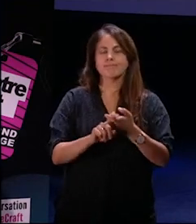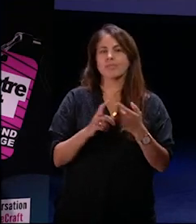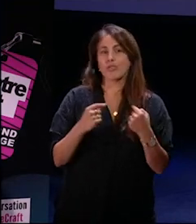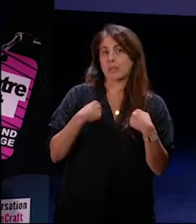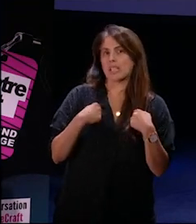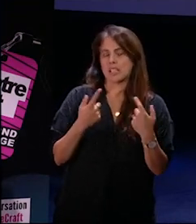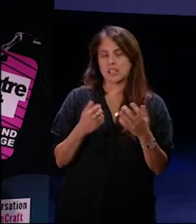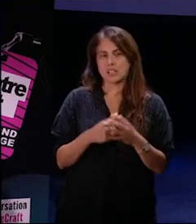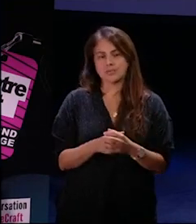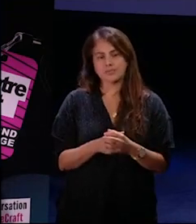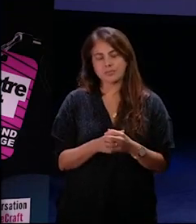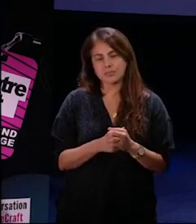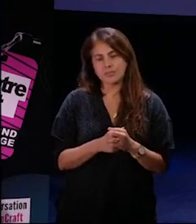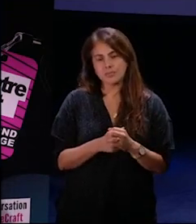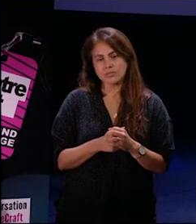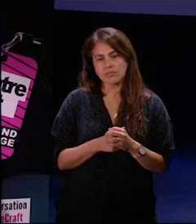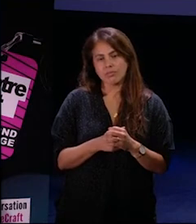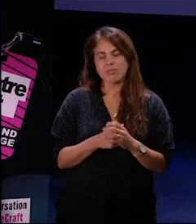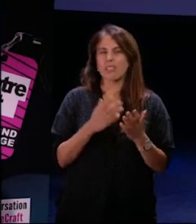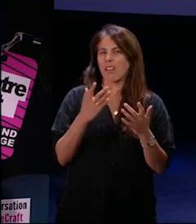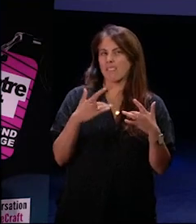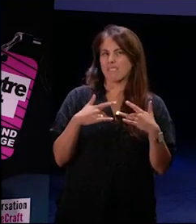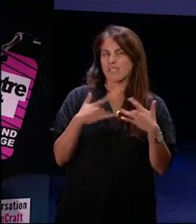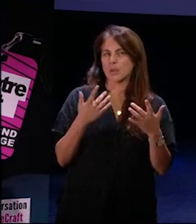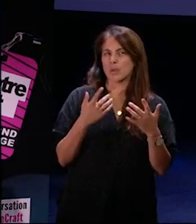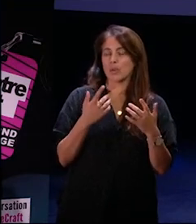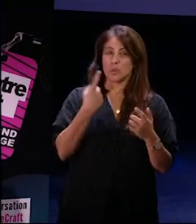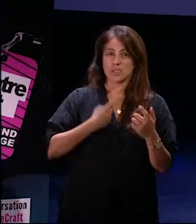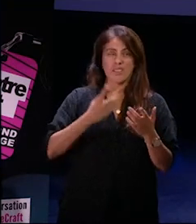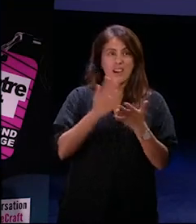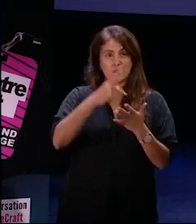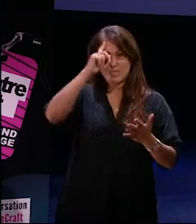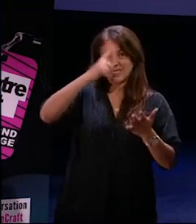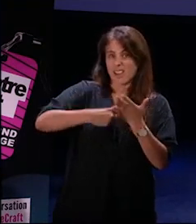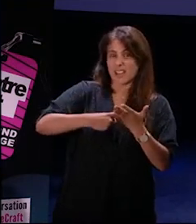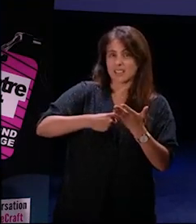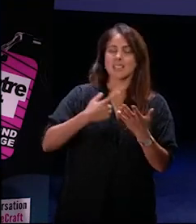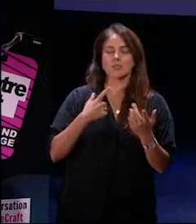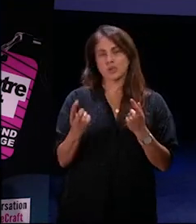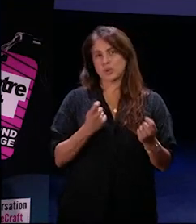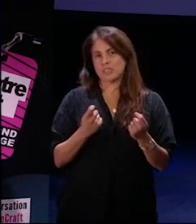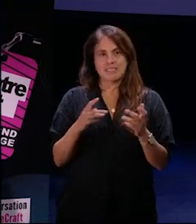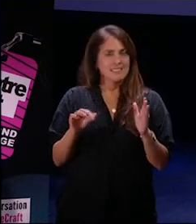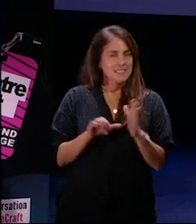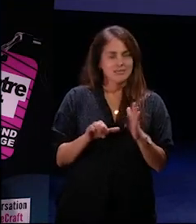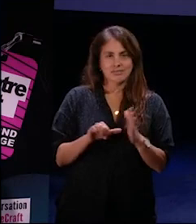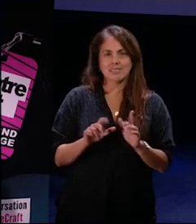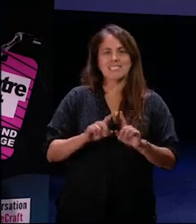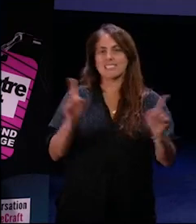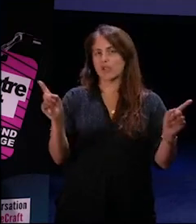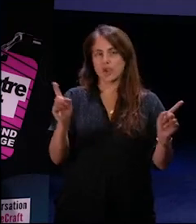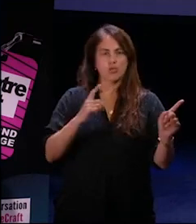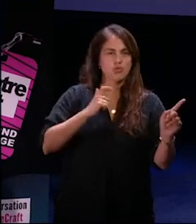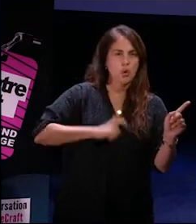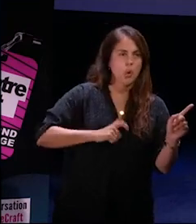But I think there's a point where you sort of have to decide. Like, as a producer, it's very different if you're in a role that's